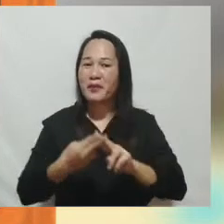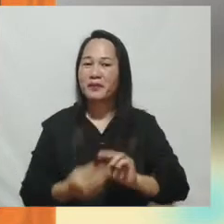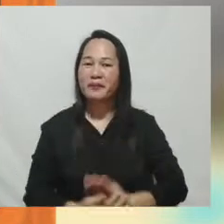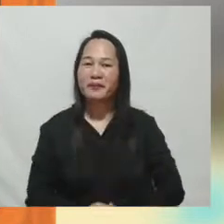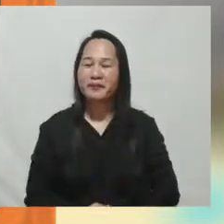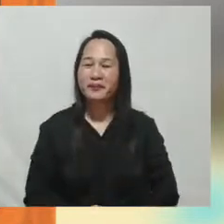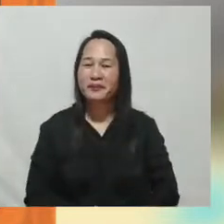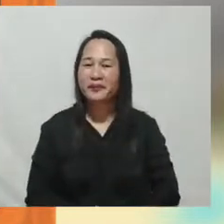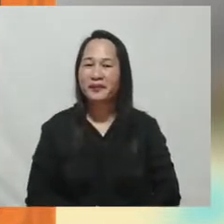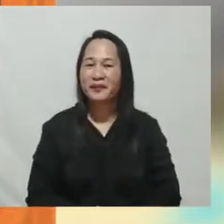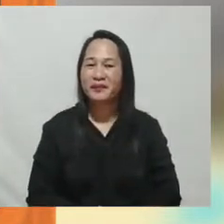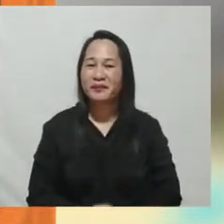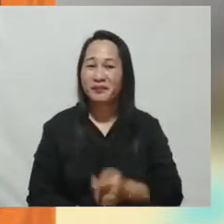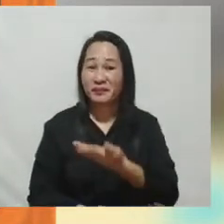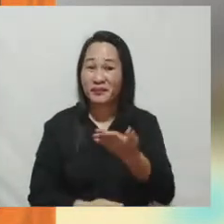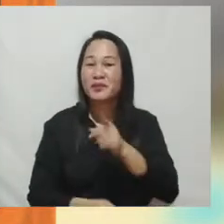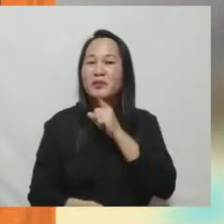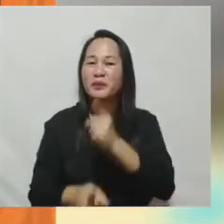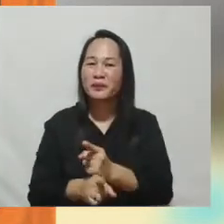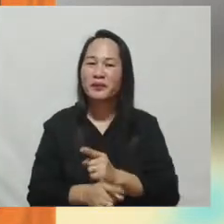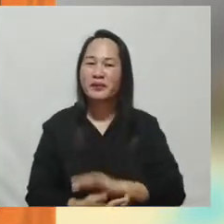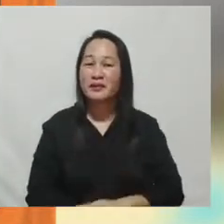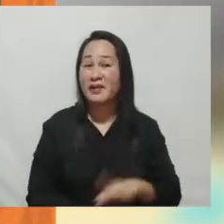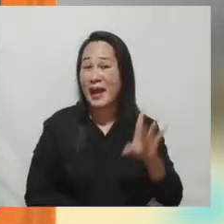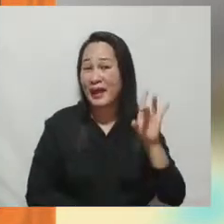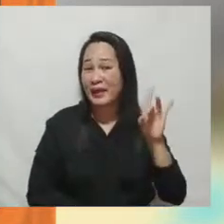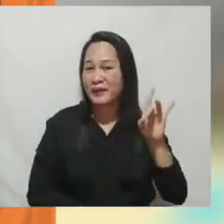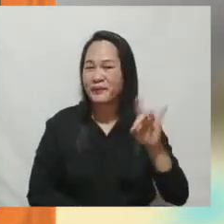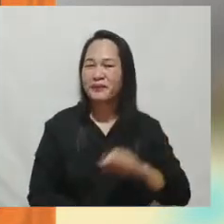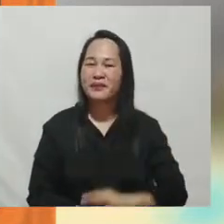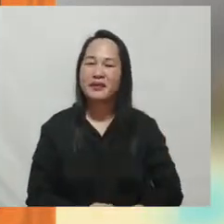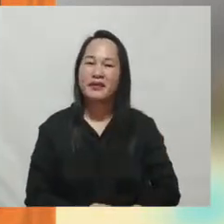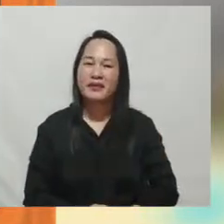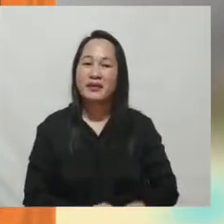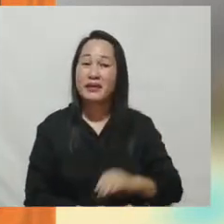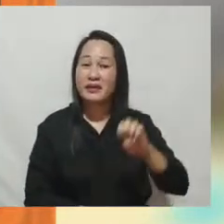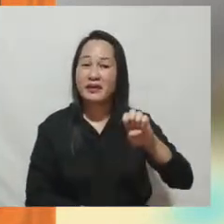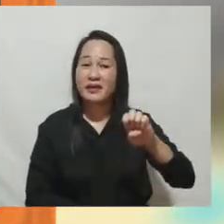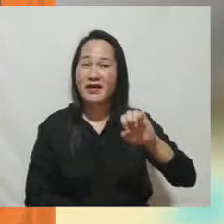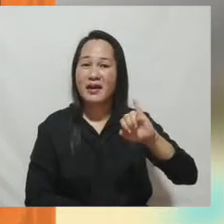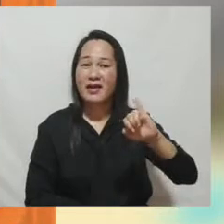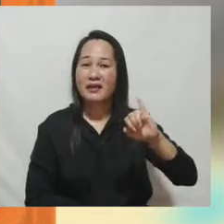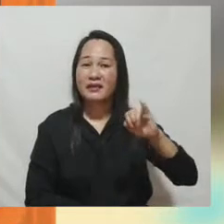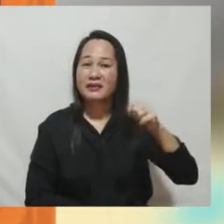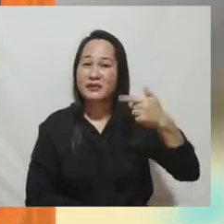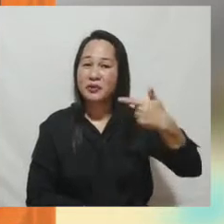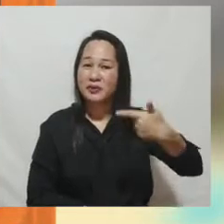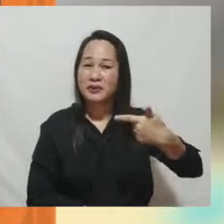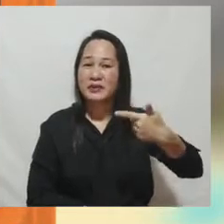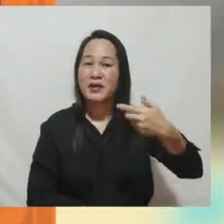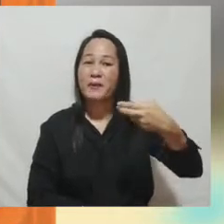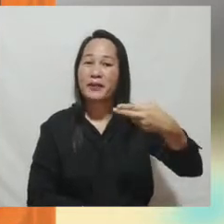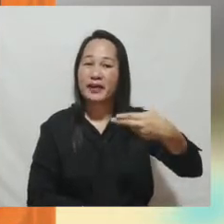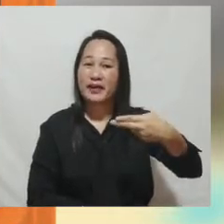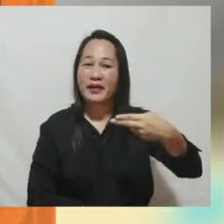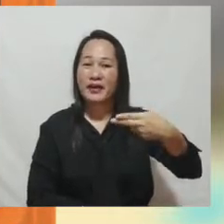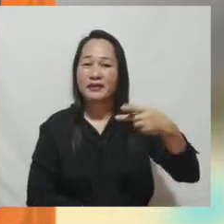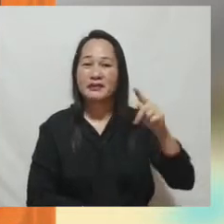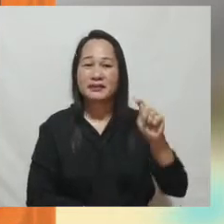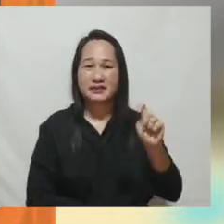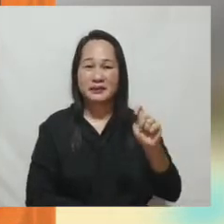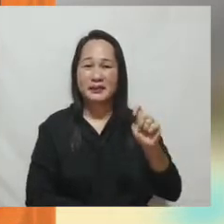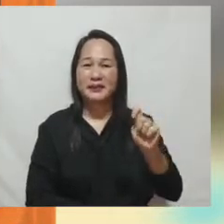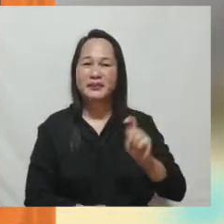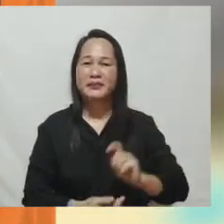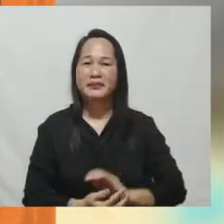You're correct. 8. E I G H T.